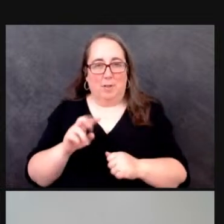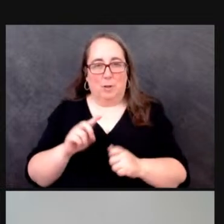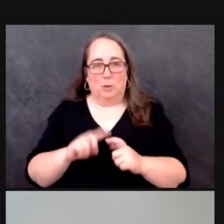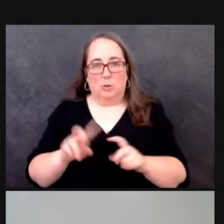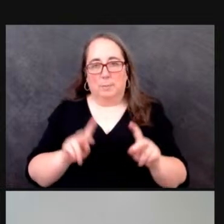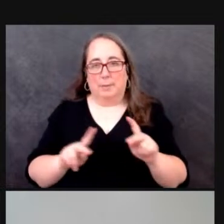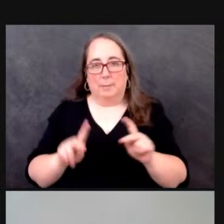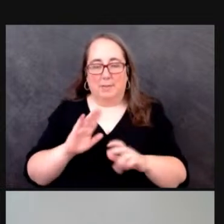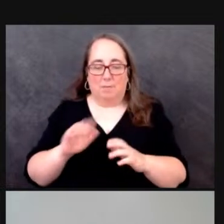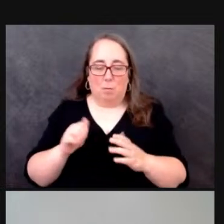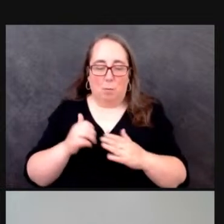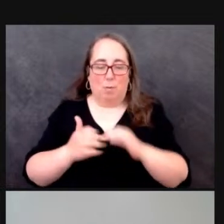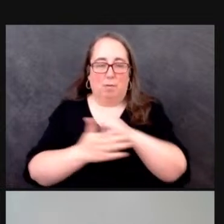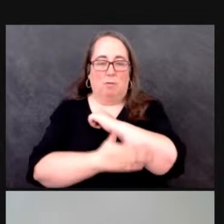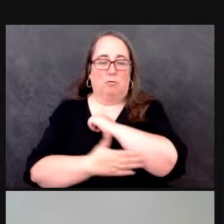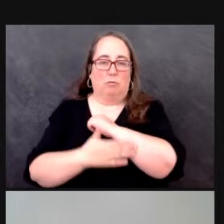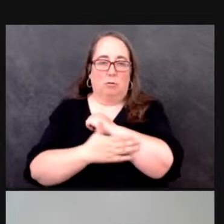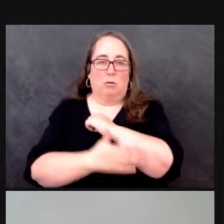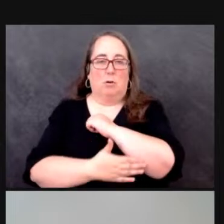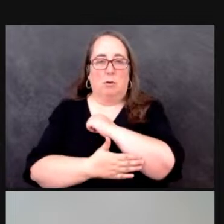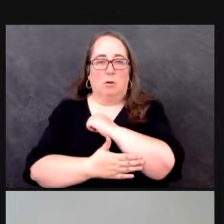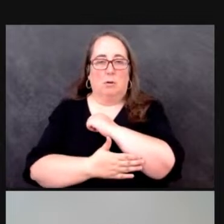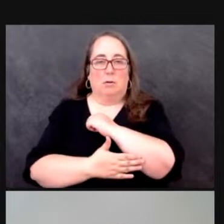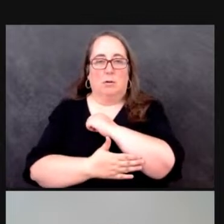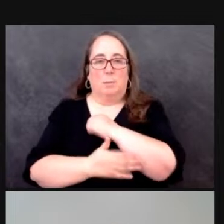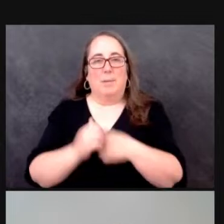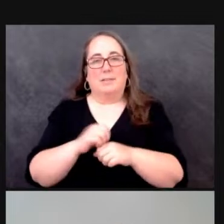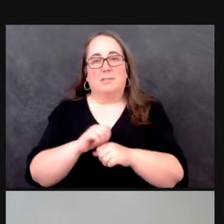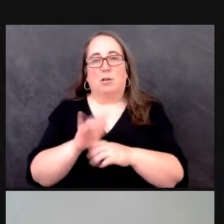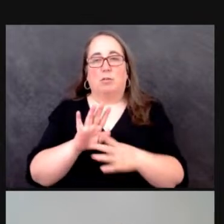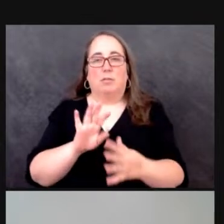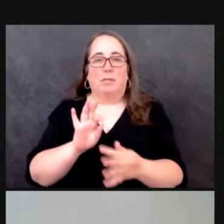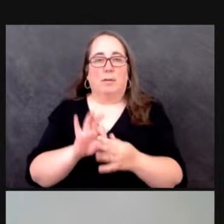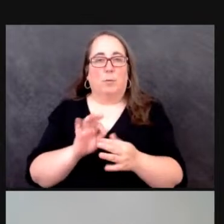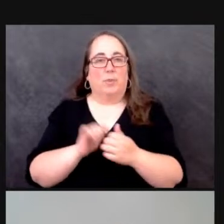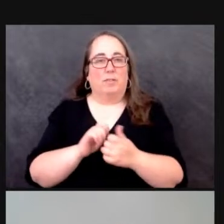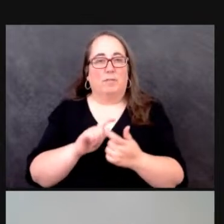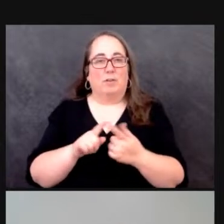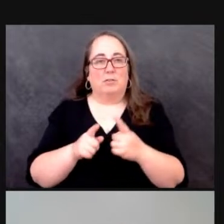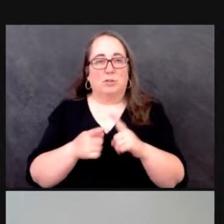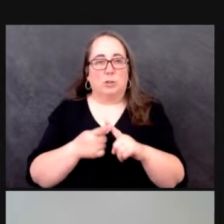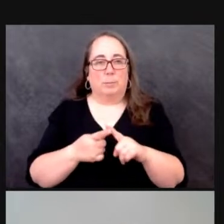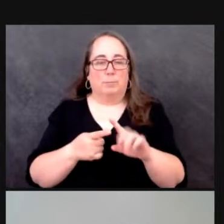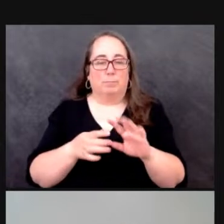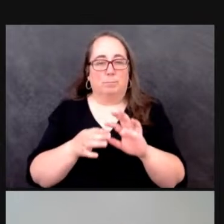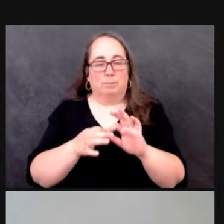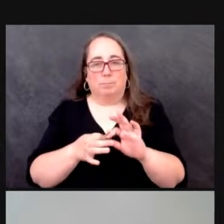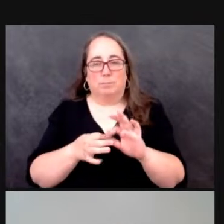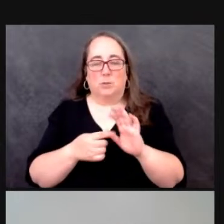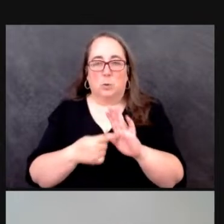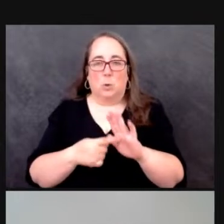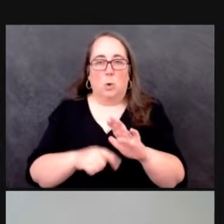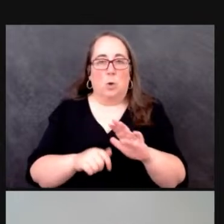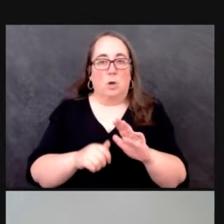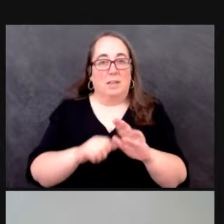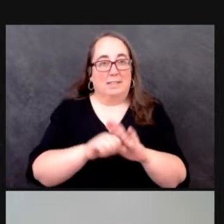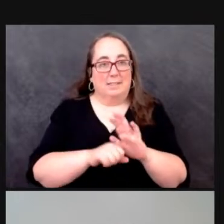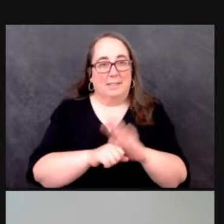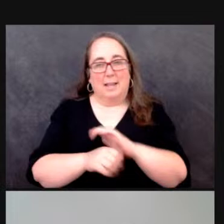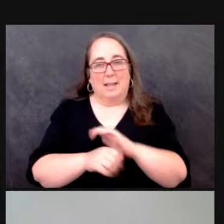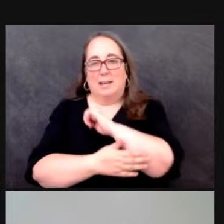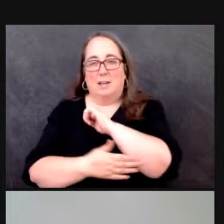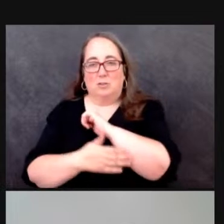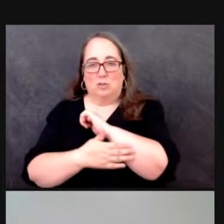of our whole country, and forms another link in the chain of friendship which binds and cements the state and nation, a